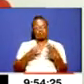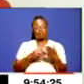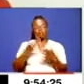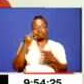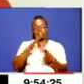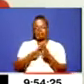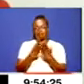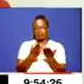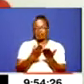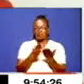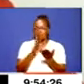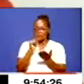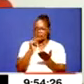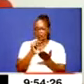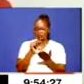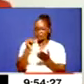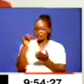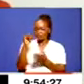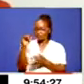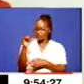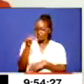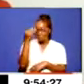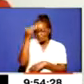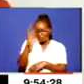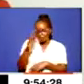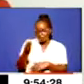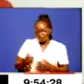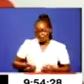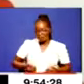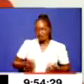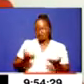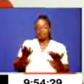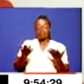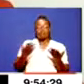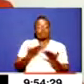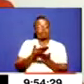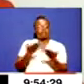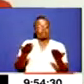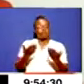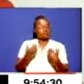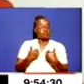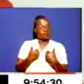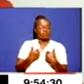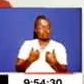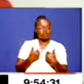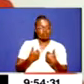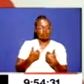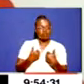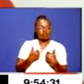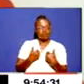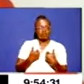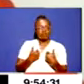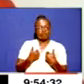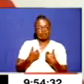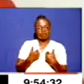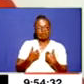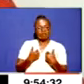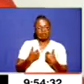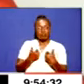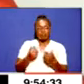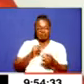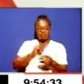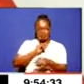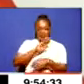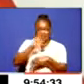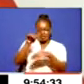and Instagram. They don't know how much sacrifice these athletes are making to get just only at the Olympic Games. So